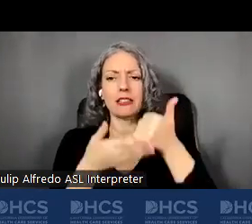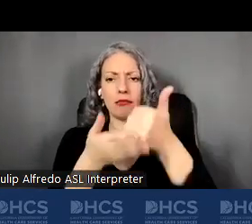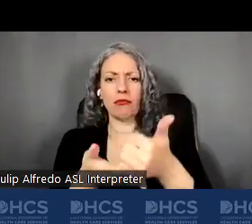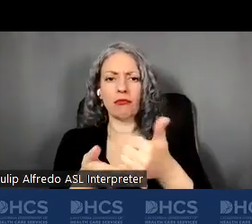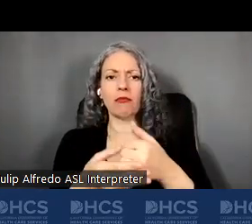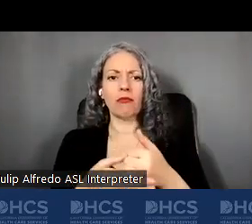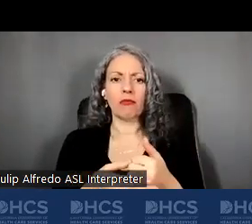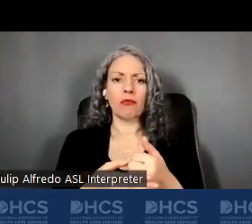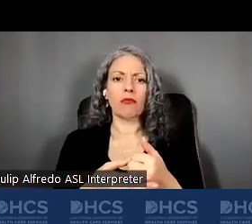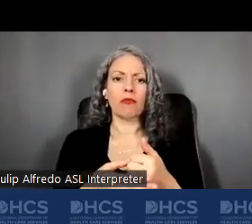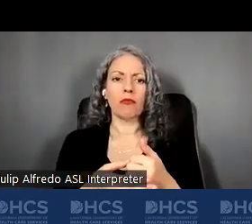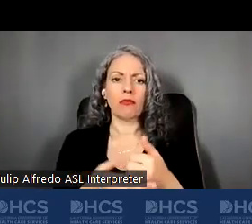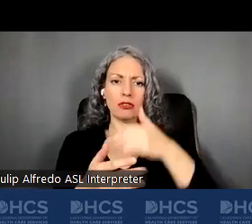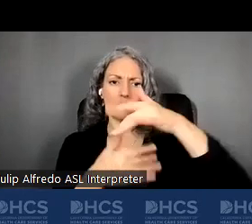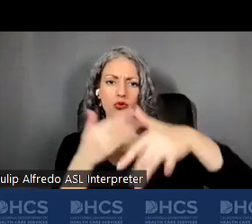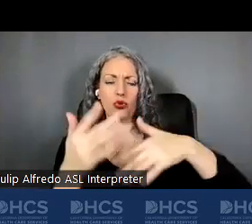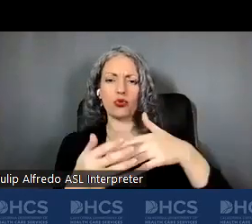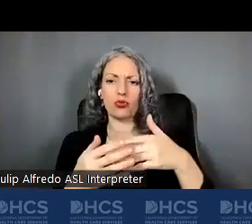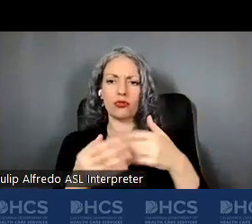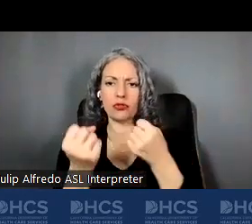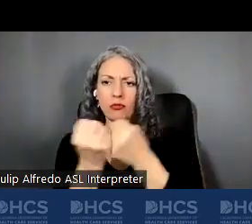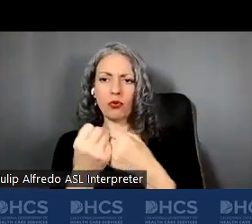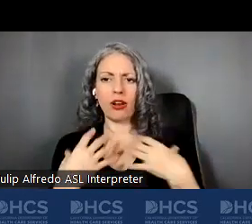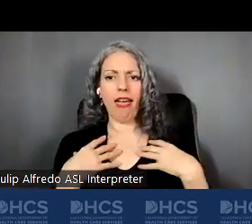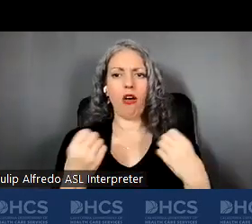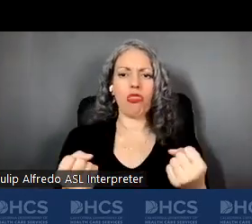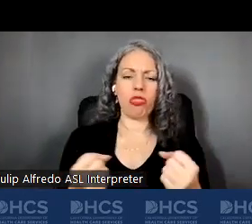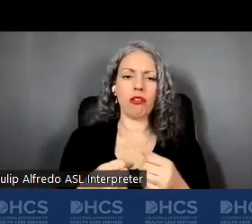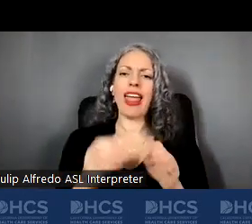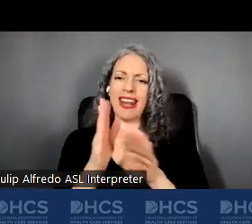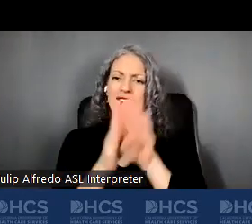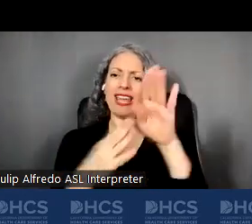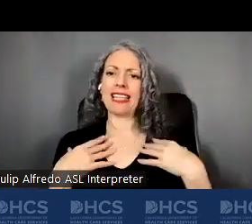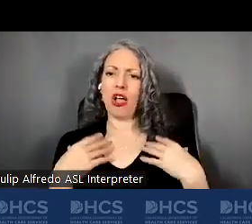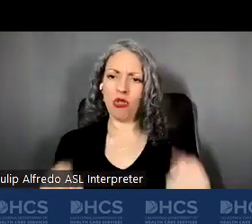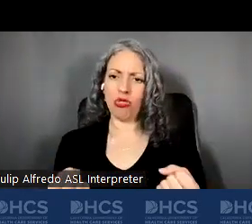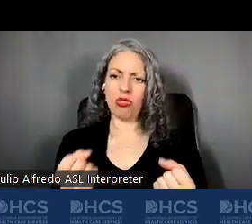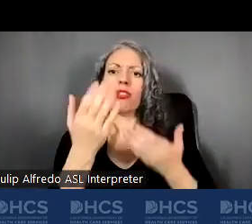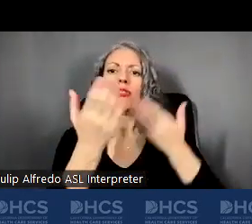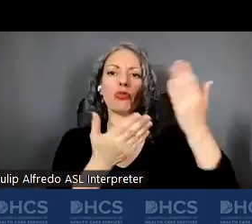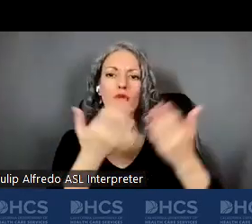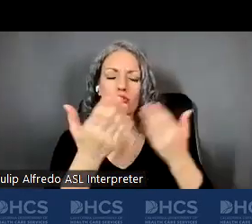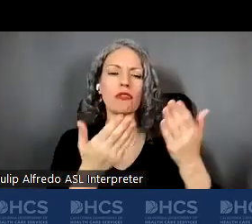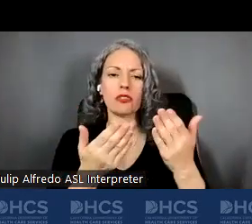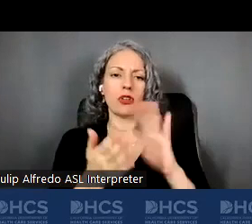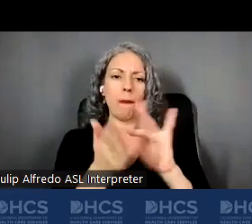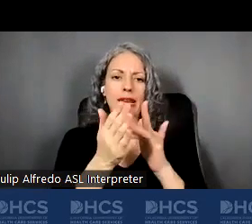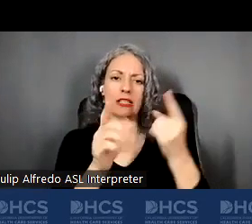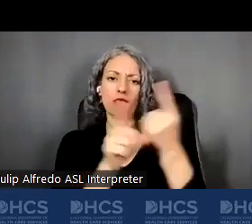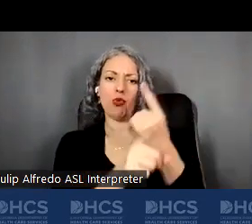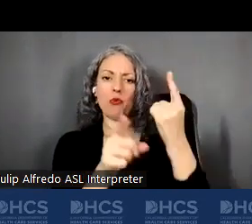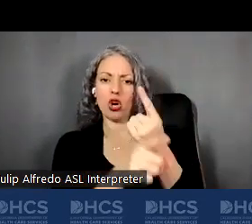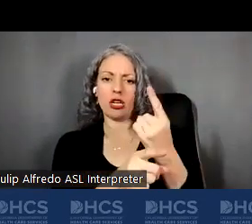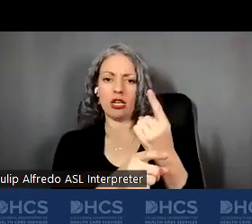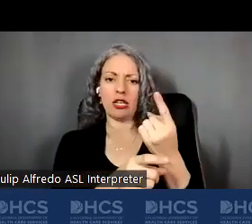social drivers of health and advance health equity. So these services are considered medically appropriate and